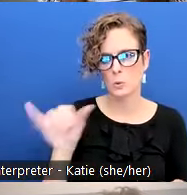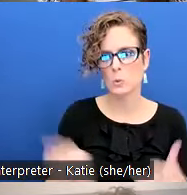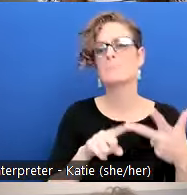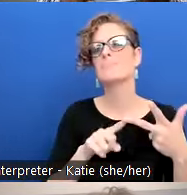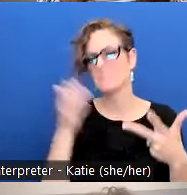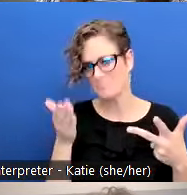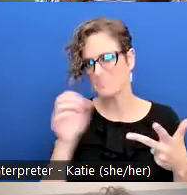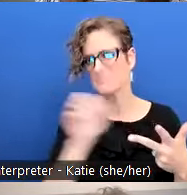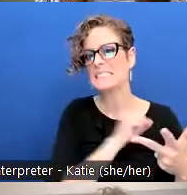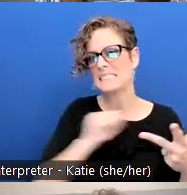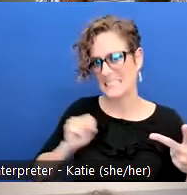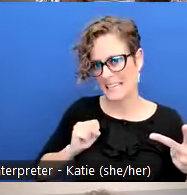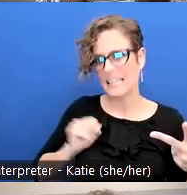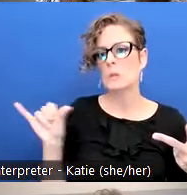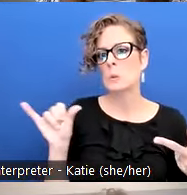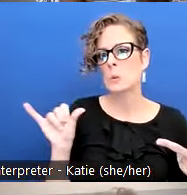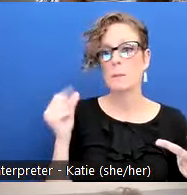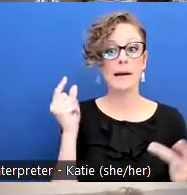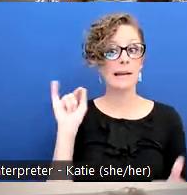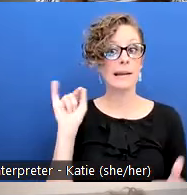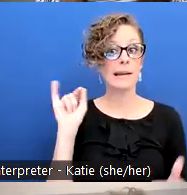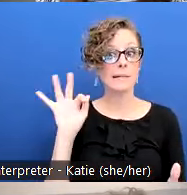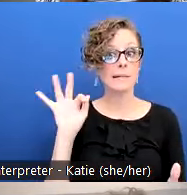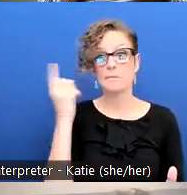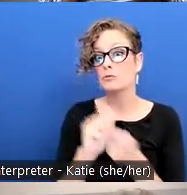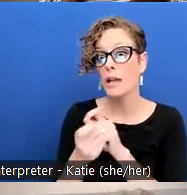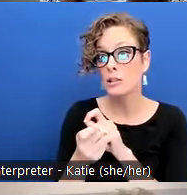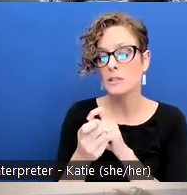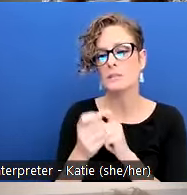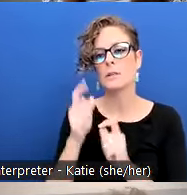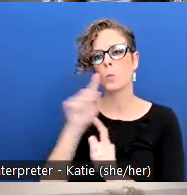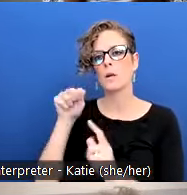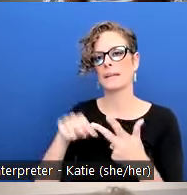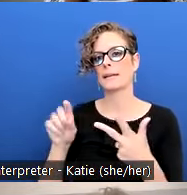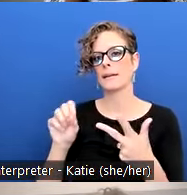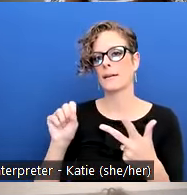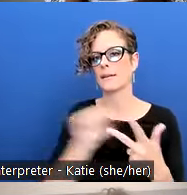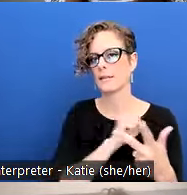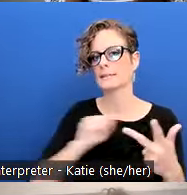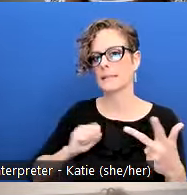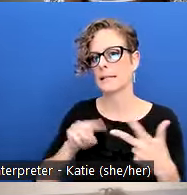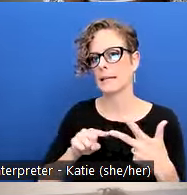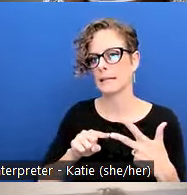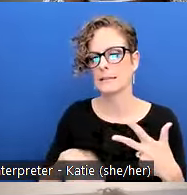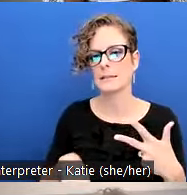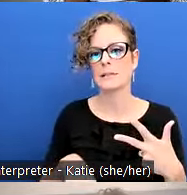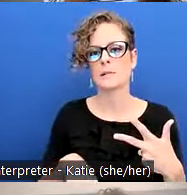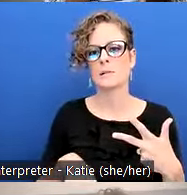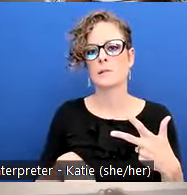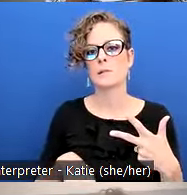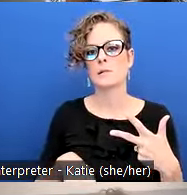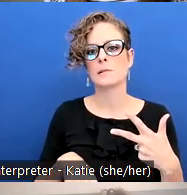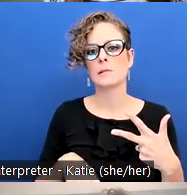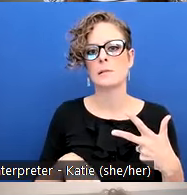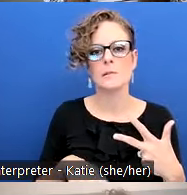likely the Senate, but if anything changes, it would be the Senate. So that, you know, led to Democrats trying to